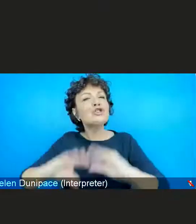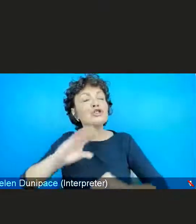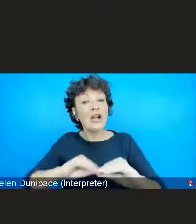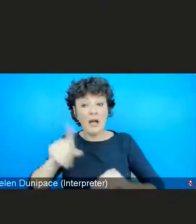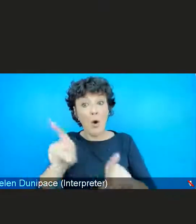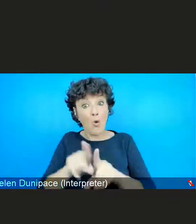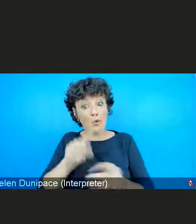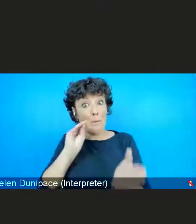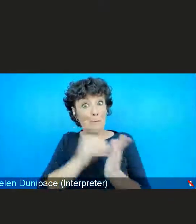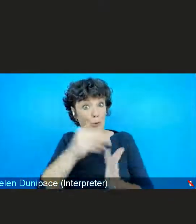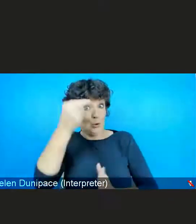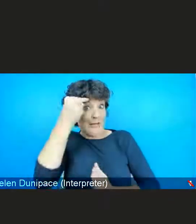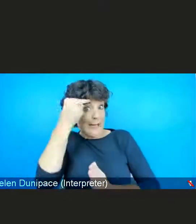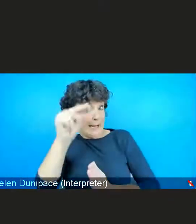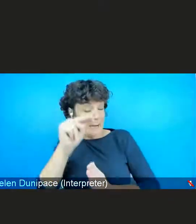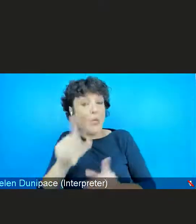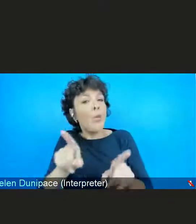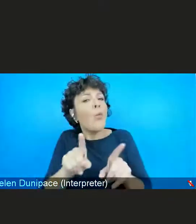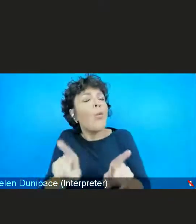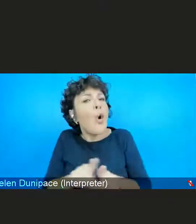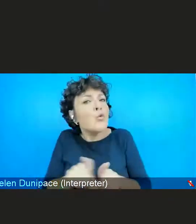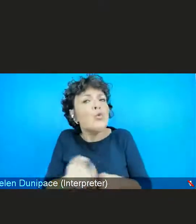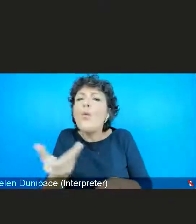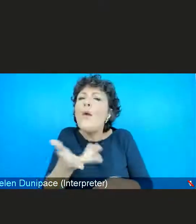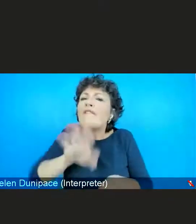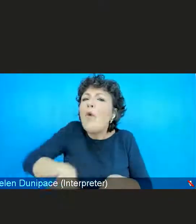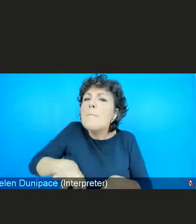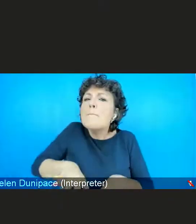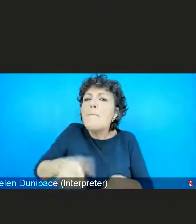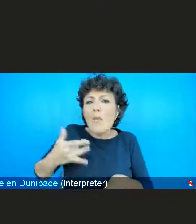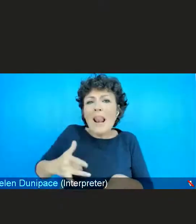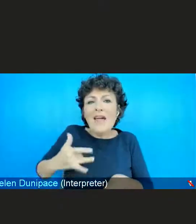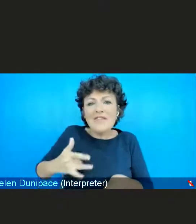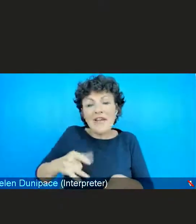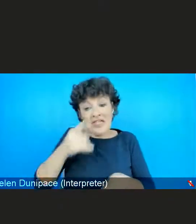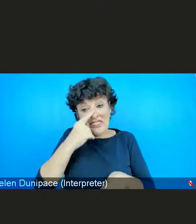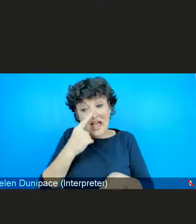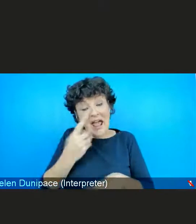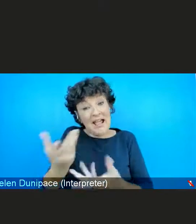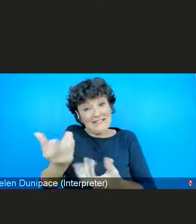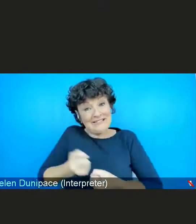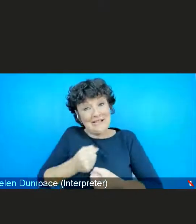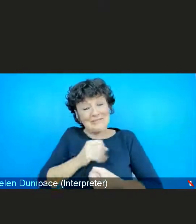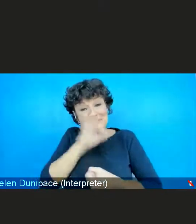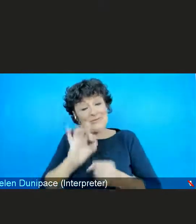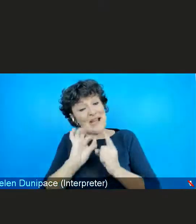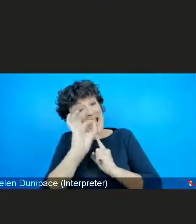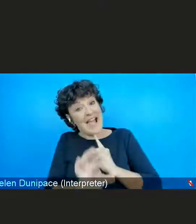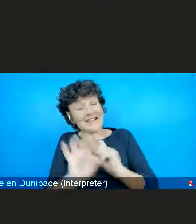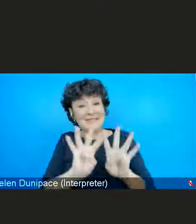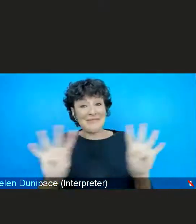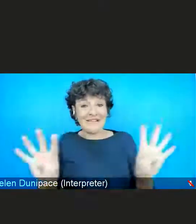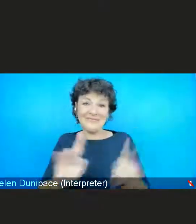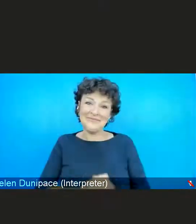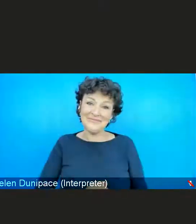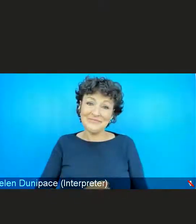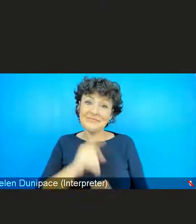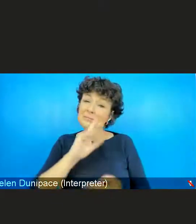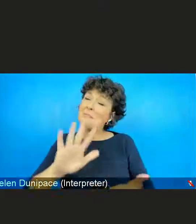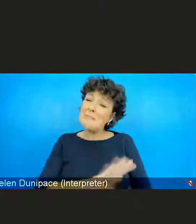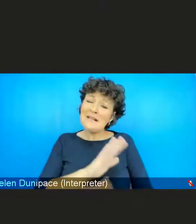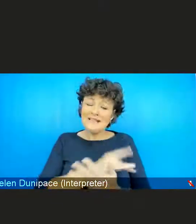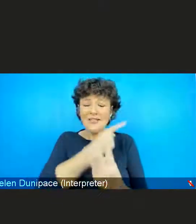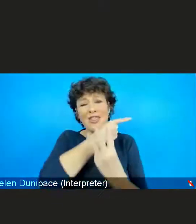let me know where you're based today, I will then be able to take your questions. I'm very pleased to be joined by our three